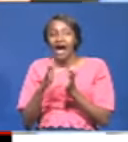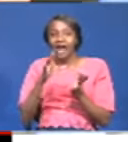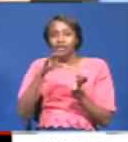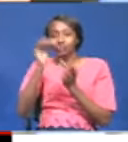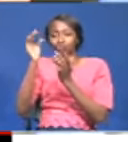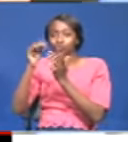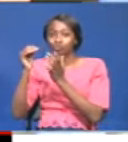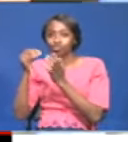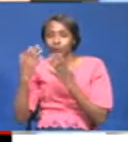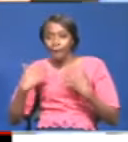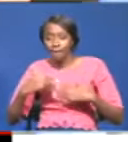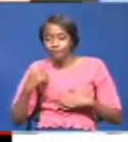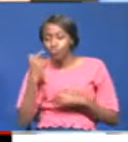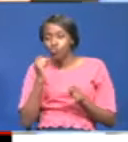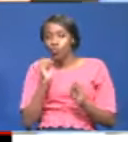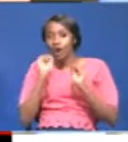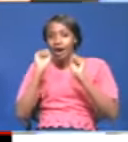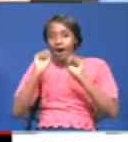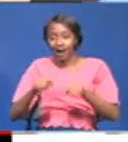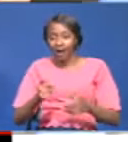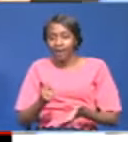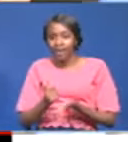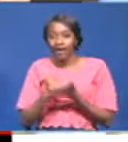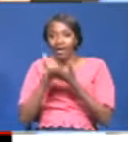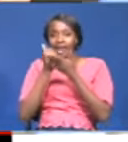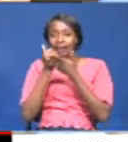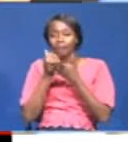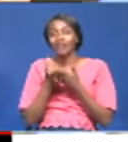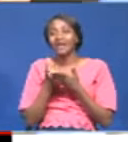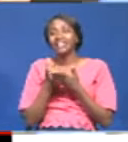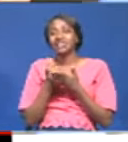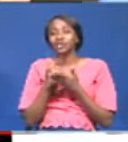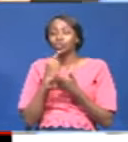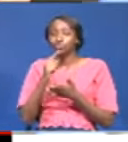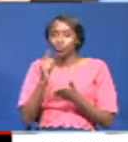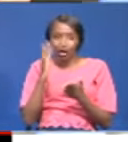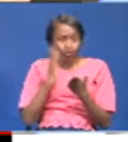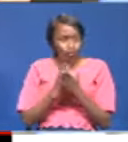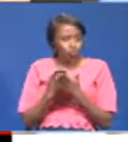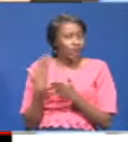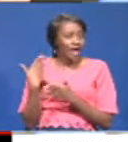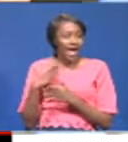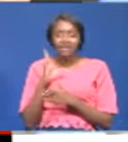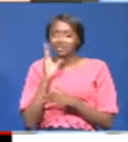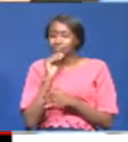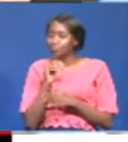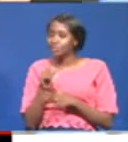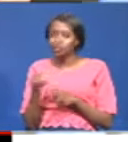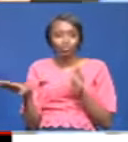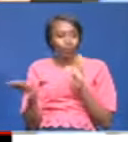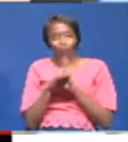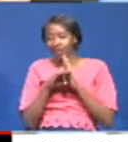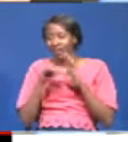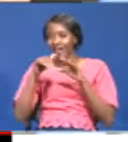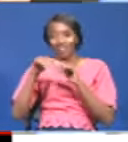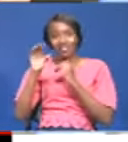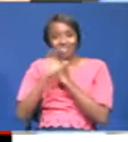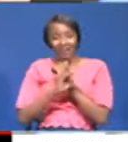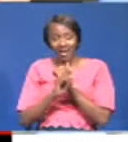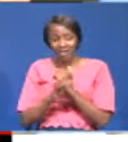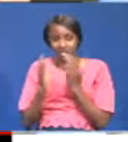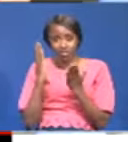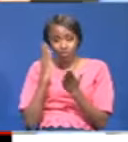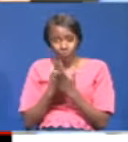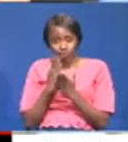help make sure that there's no hate speech in our country or it's completely eradicated. Of course, your media is important. And then we